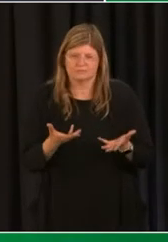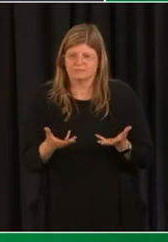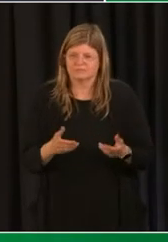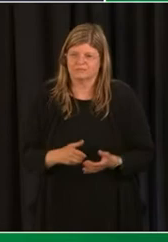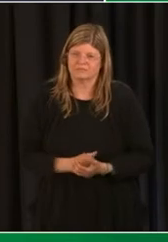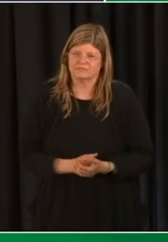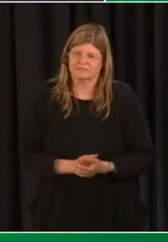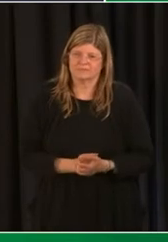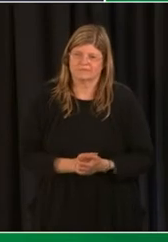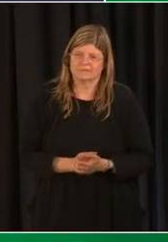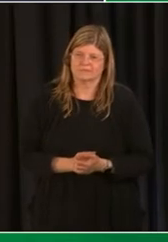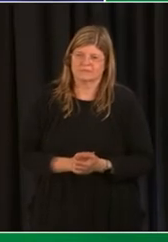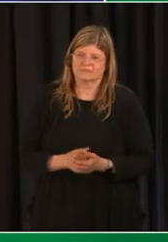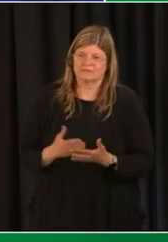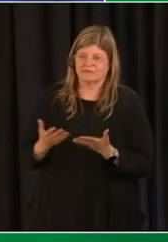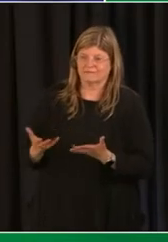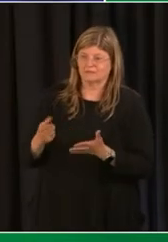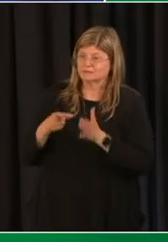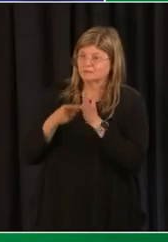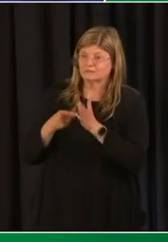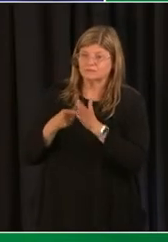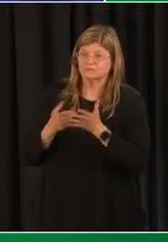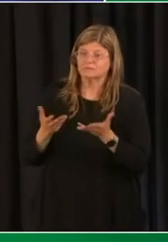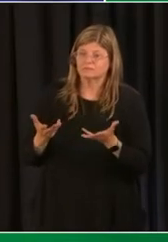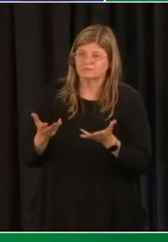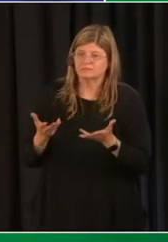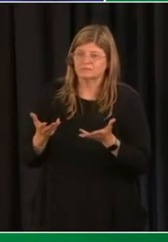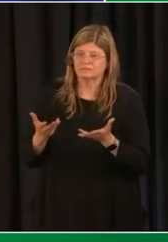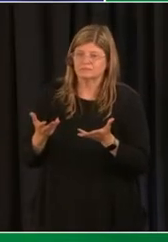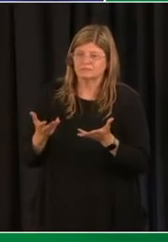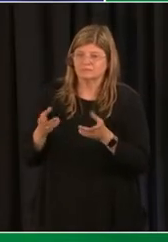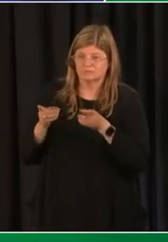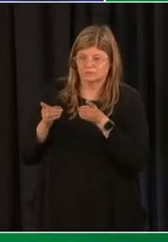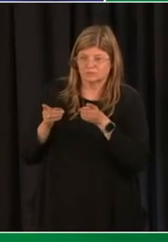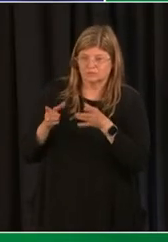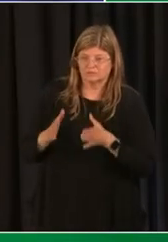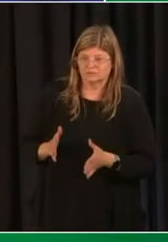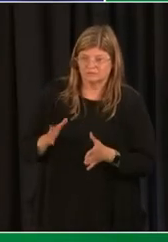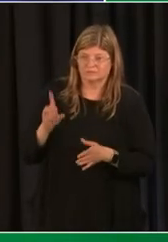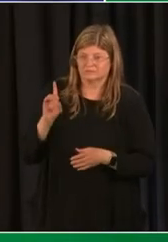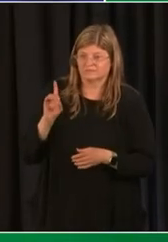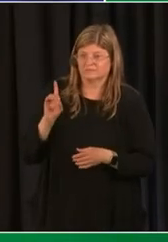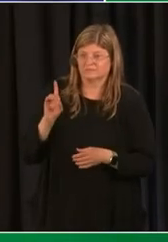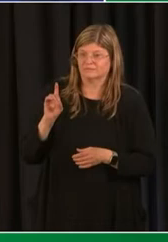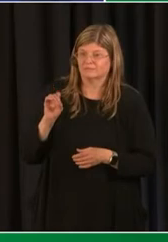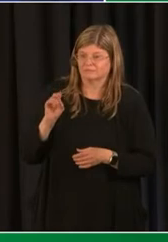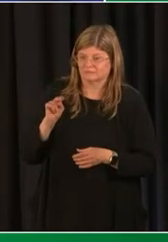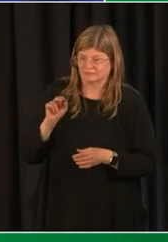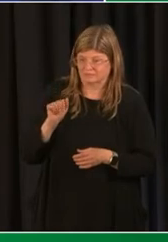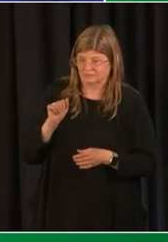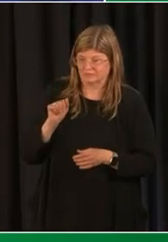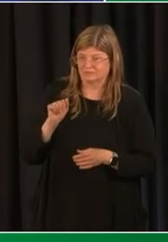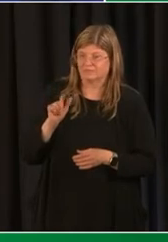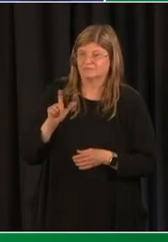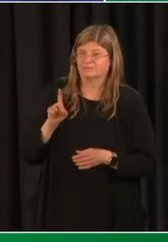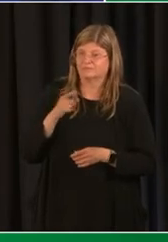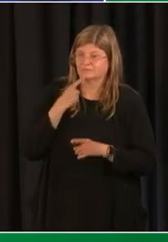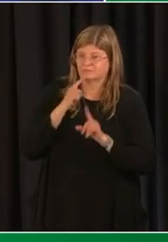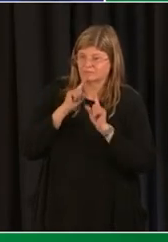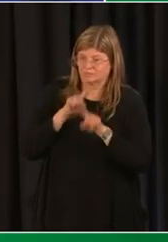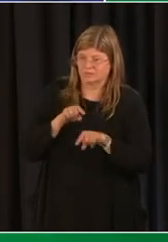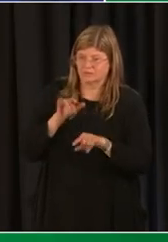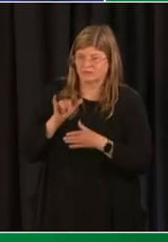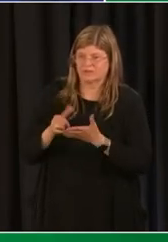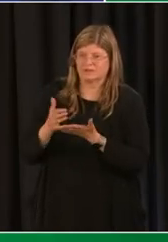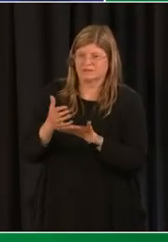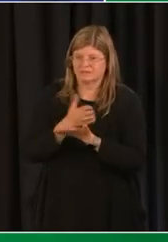that there's an attestation, but there's similar to Director Donaldson's answer, there's a requirement that we first try to obtain